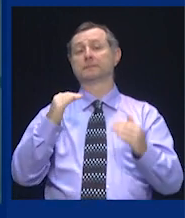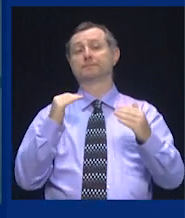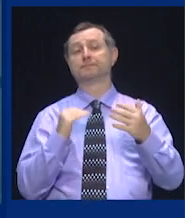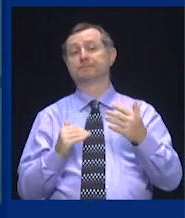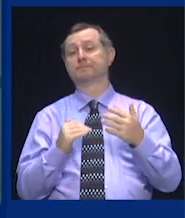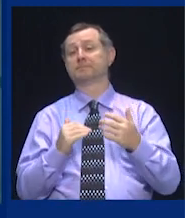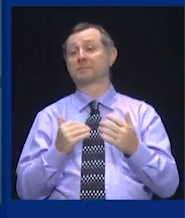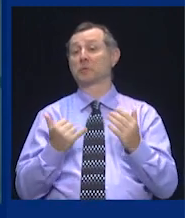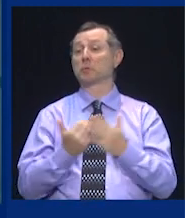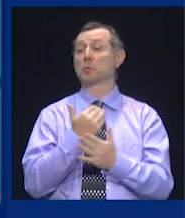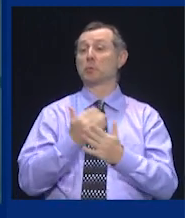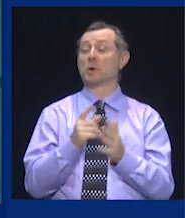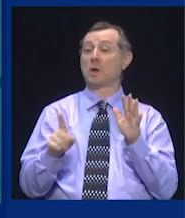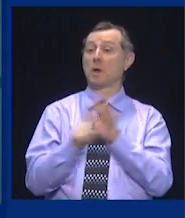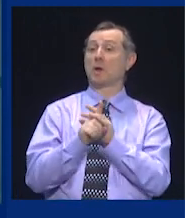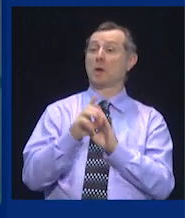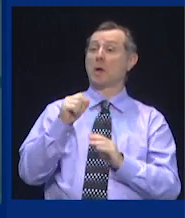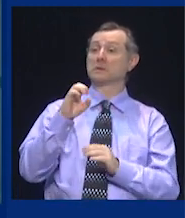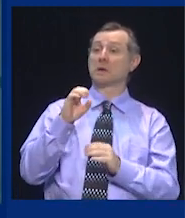Delta variant.